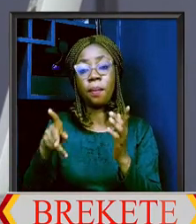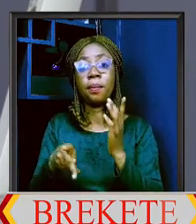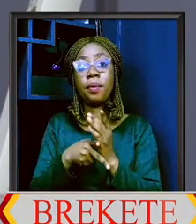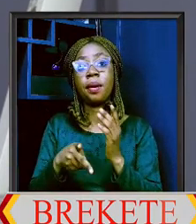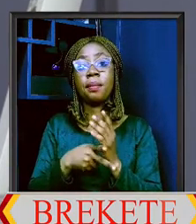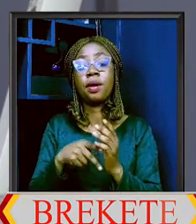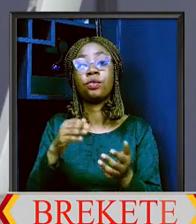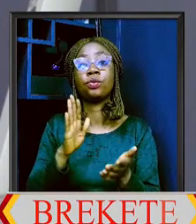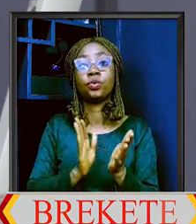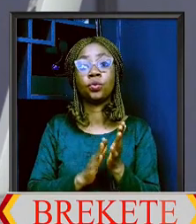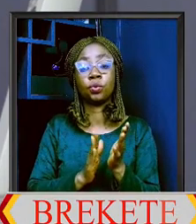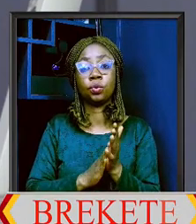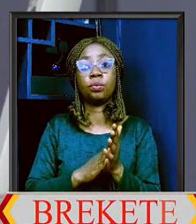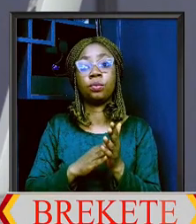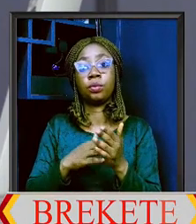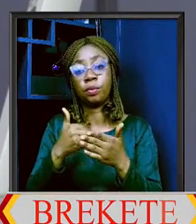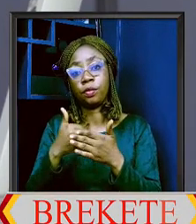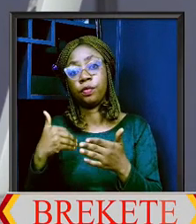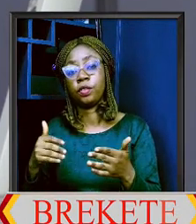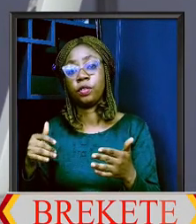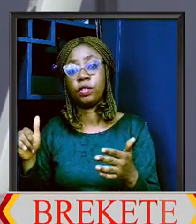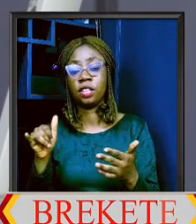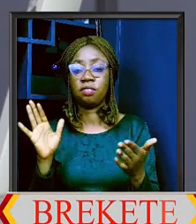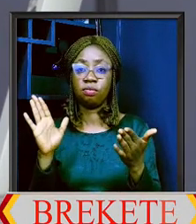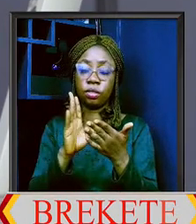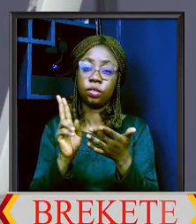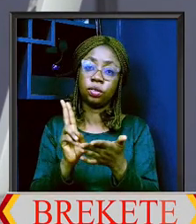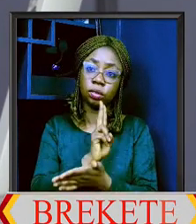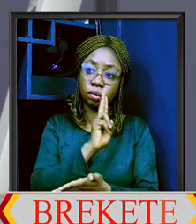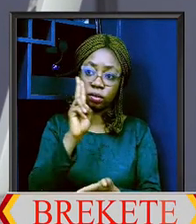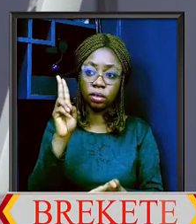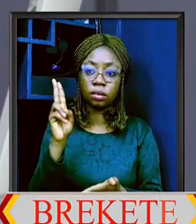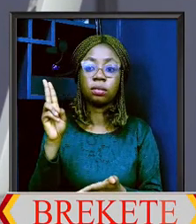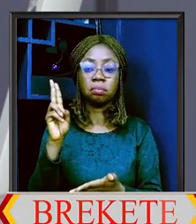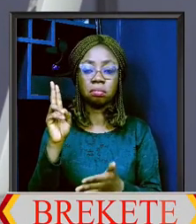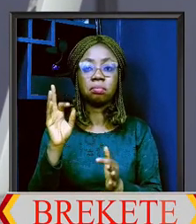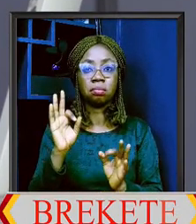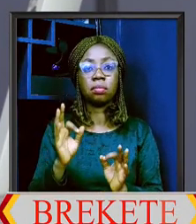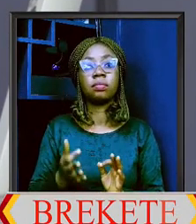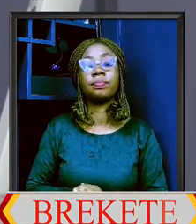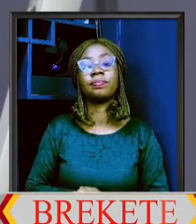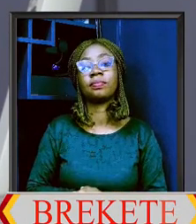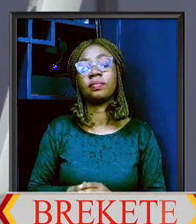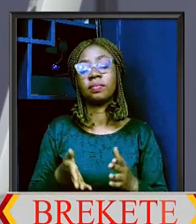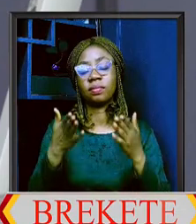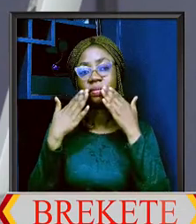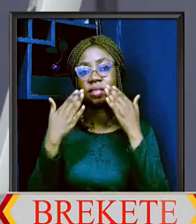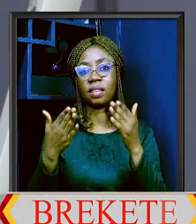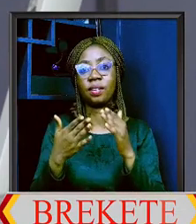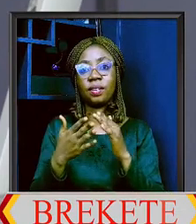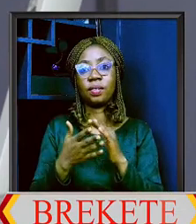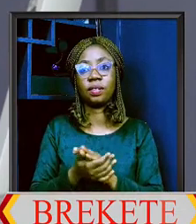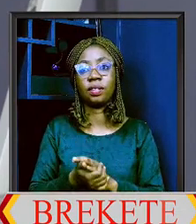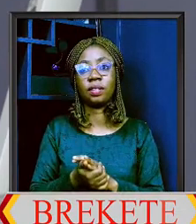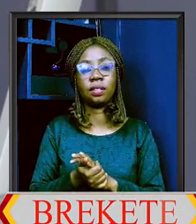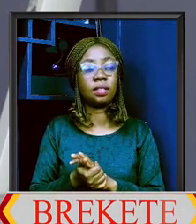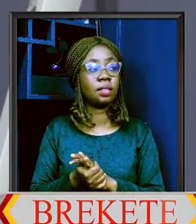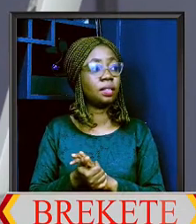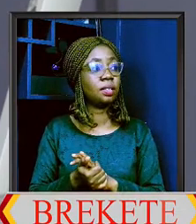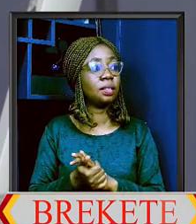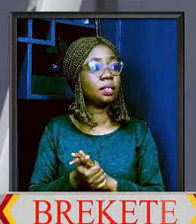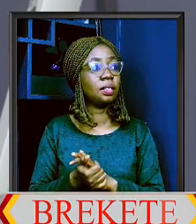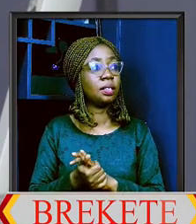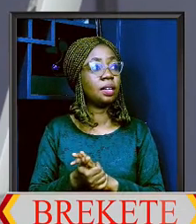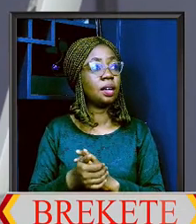uh High School okay thank you very much thank you my brother thank you get talk